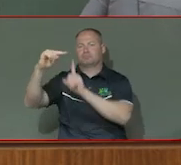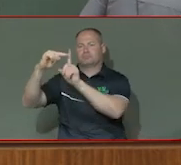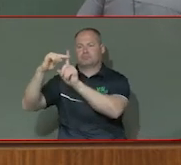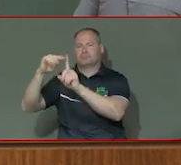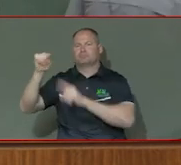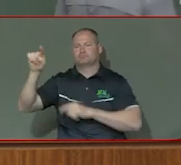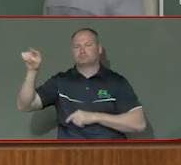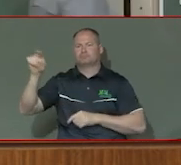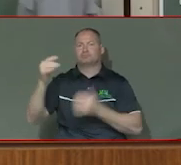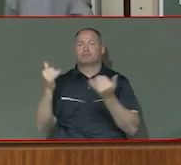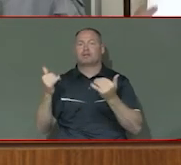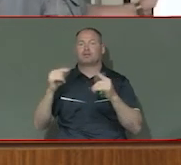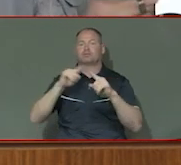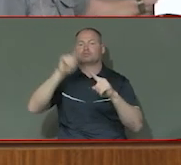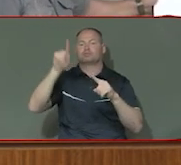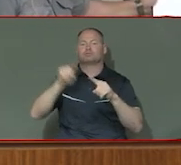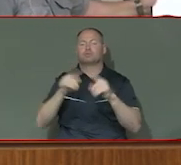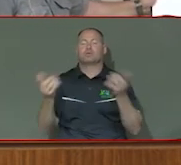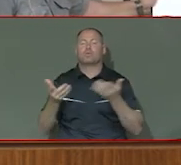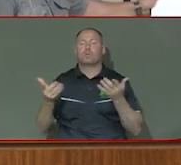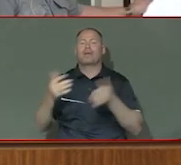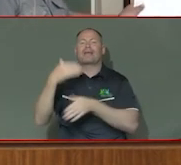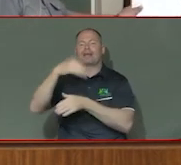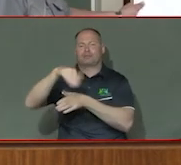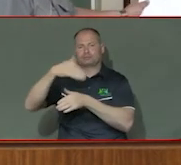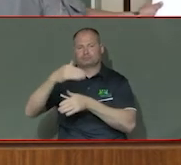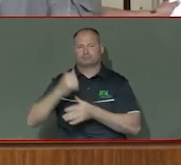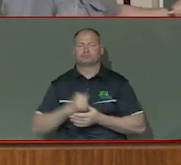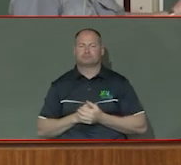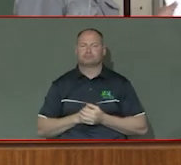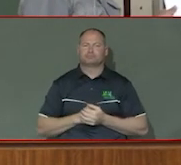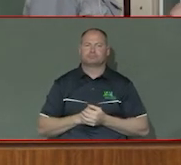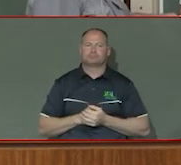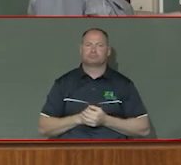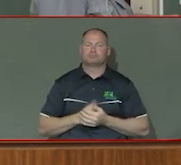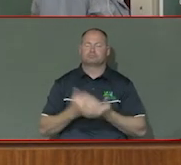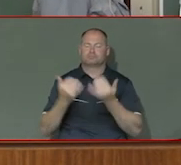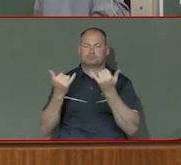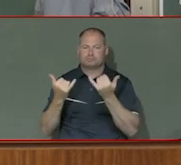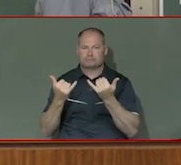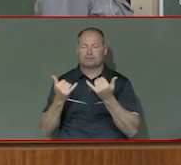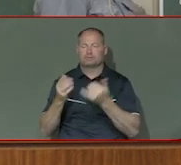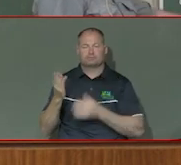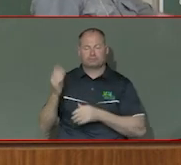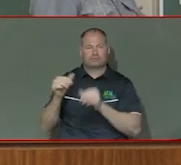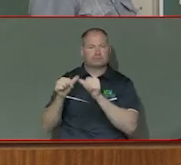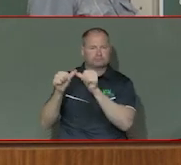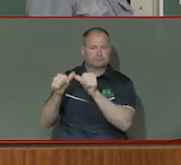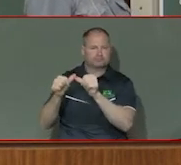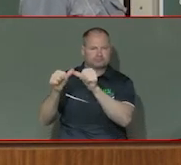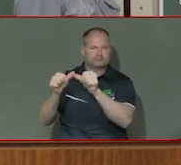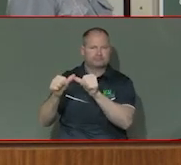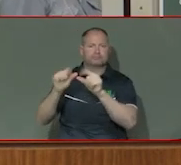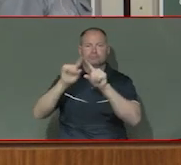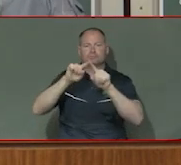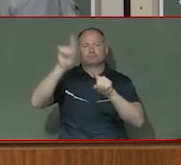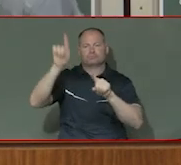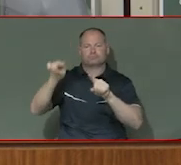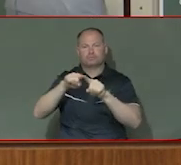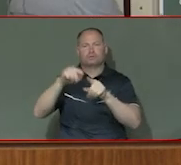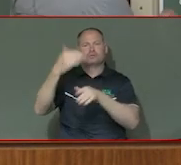goes outside the brackets. Instead of the square there, we keep it as the sine of 180 degrees plus theta, the square goes outside the